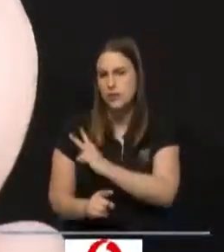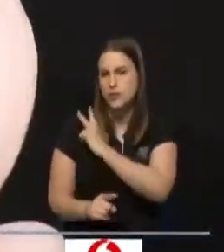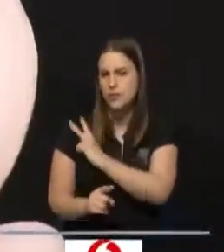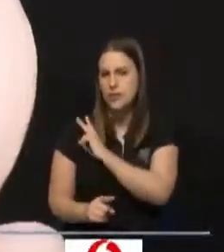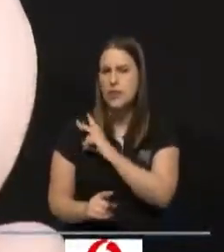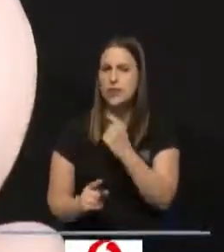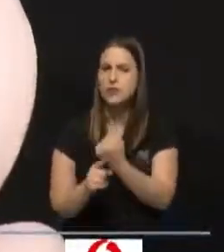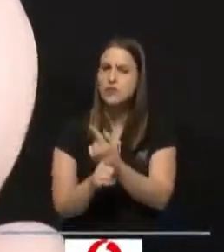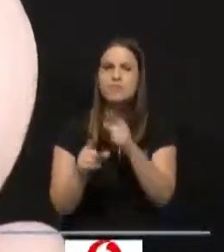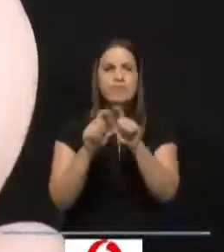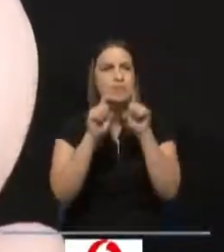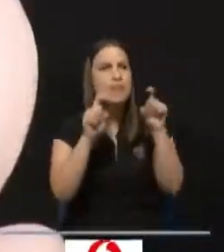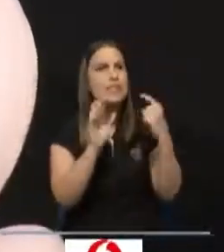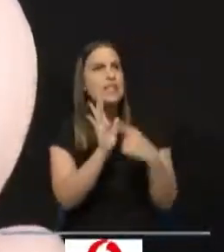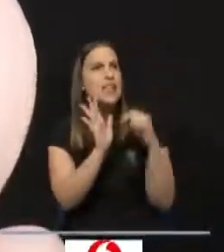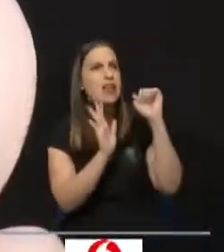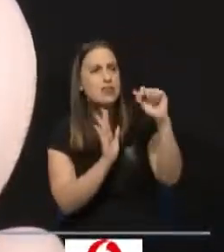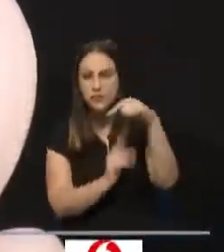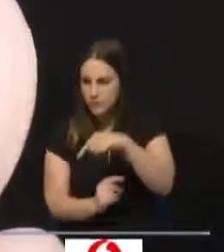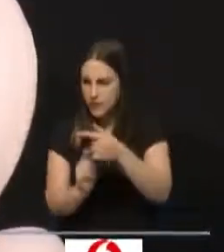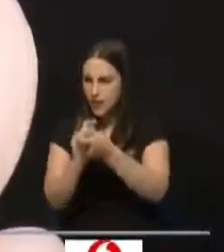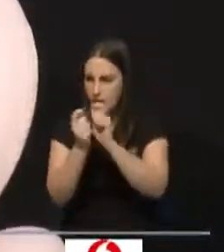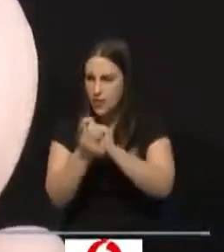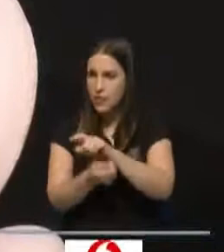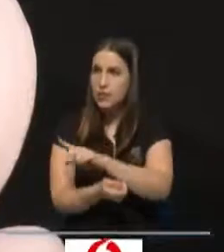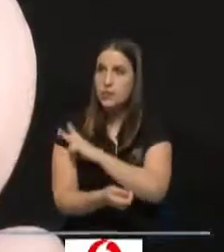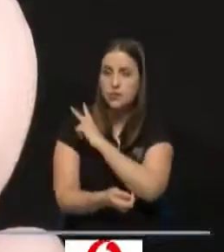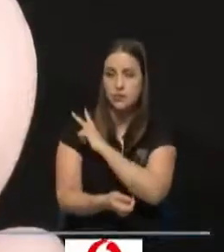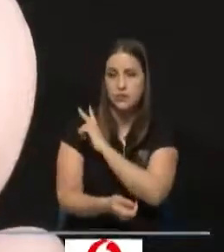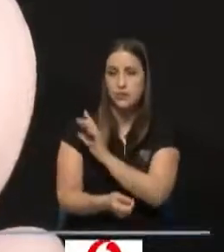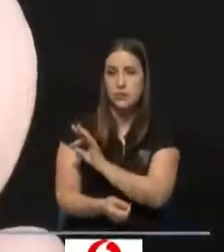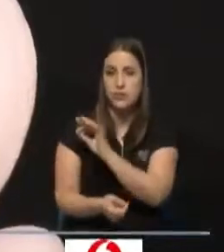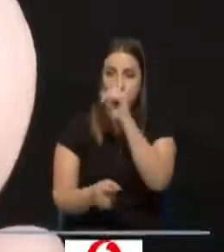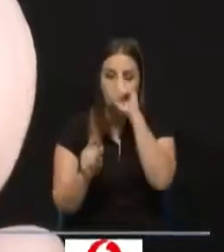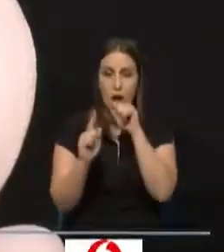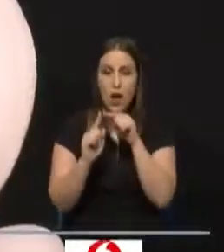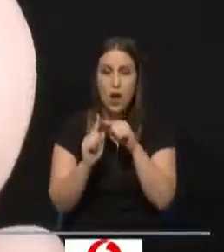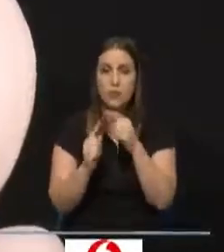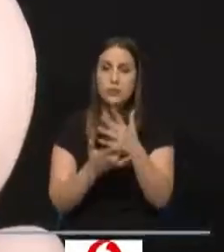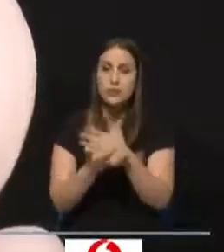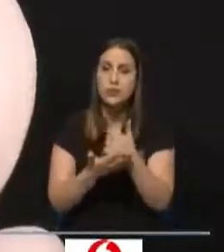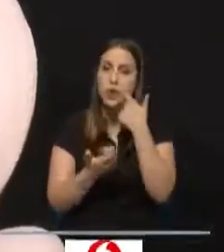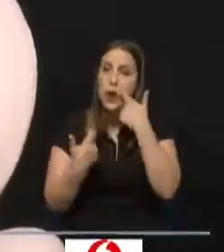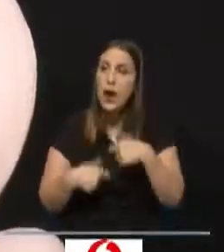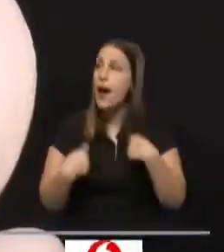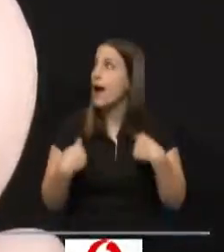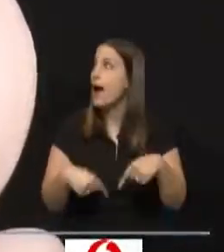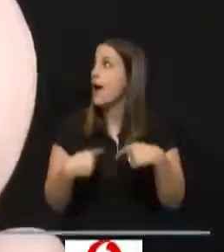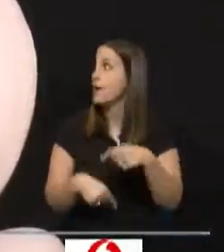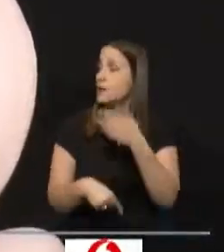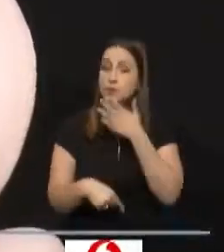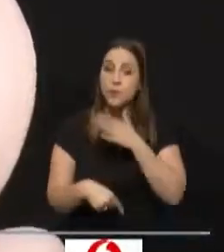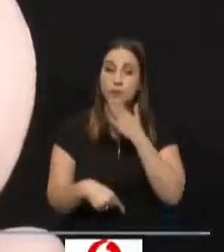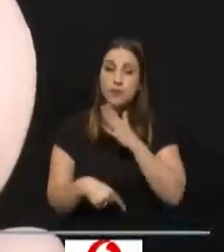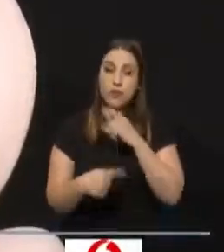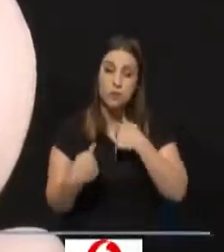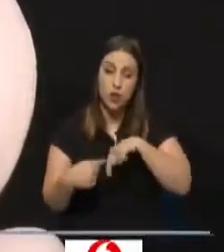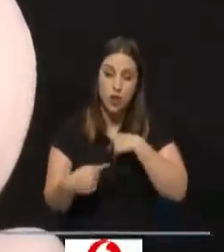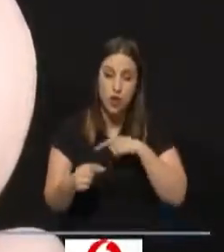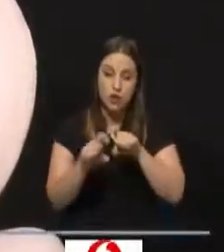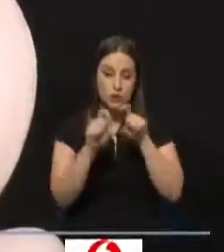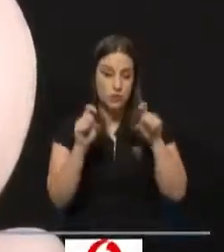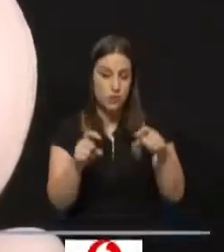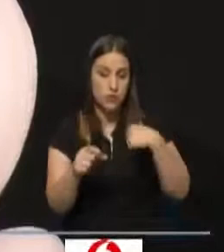make academies and universities to the needs of companies, so that we can have the necessary human resources for